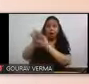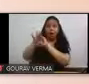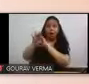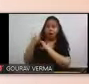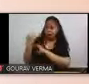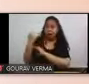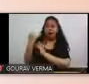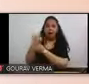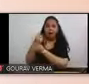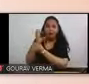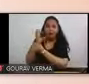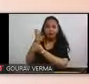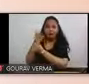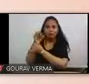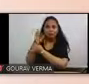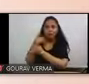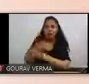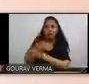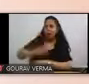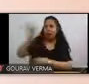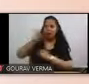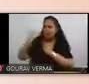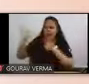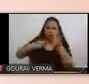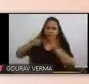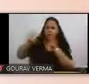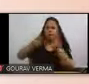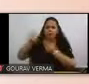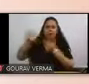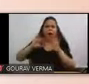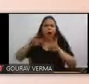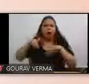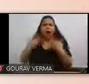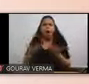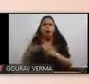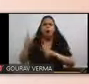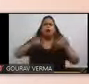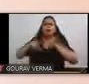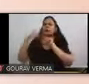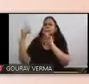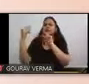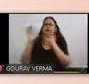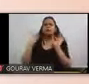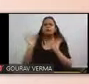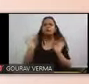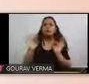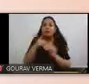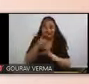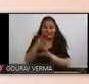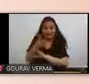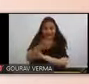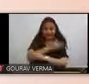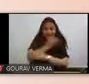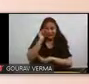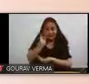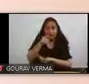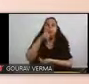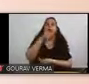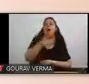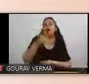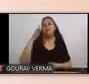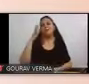in our children. That is why to intervene early becomes so important. Next slide.